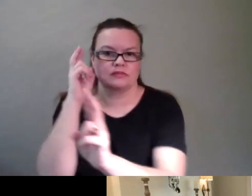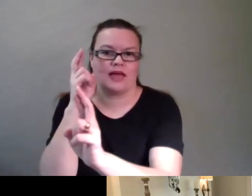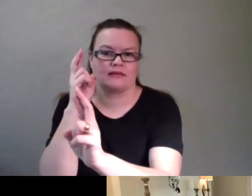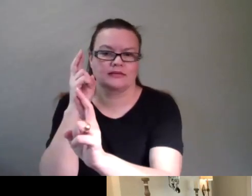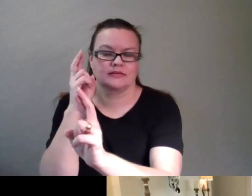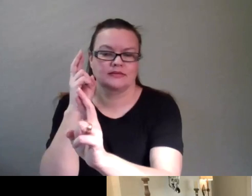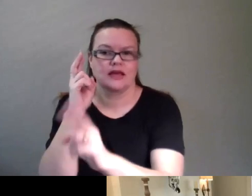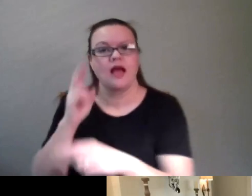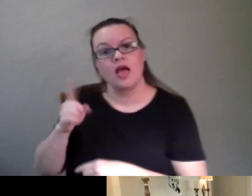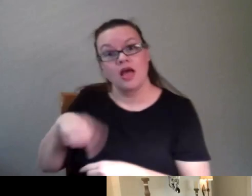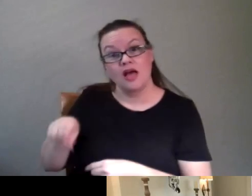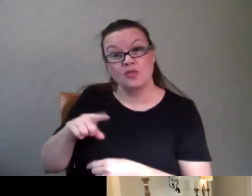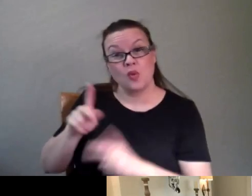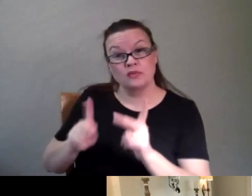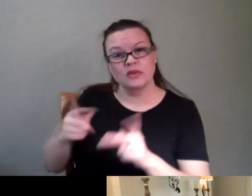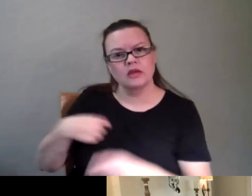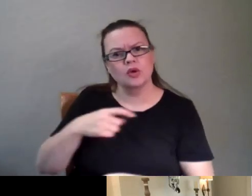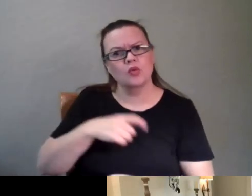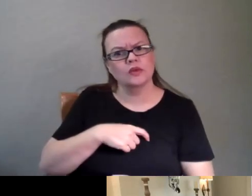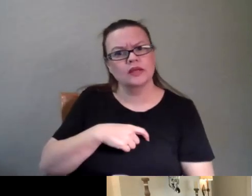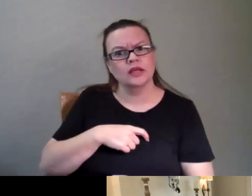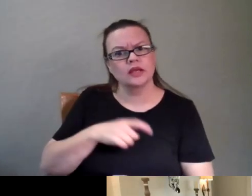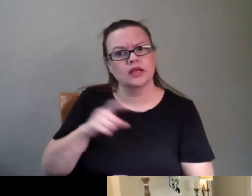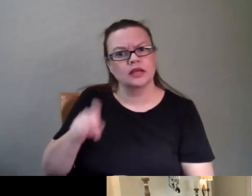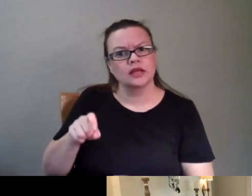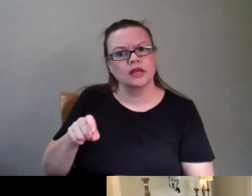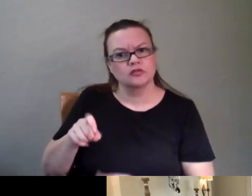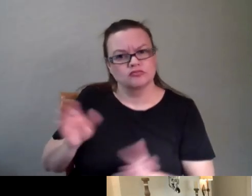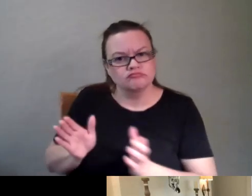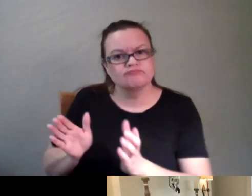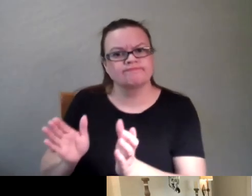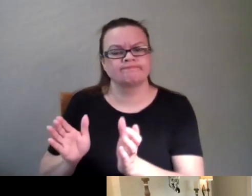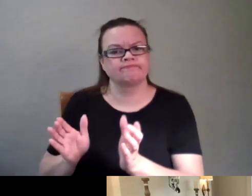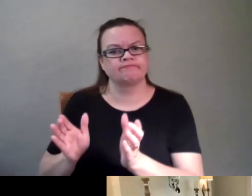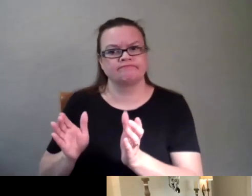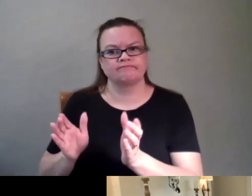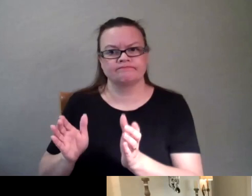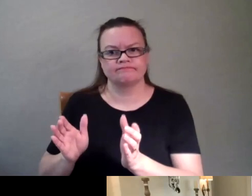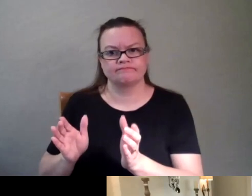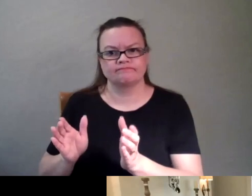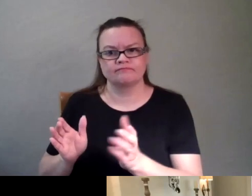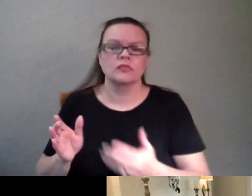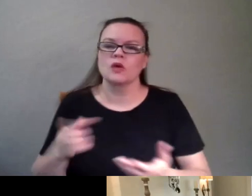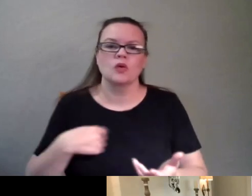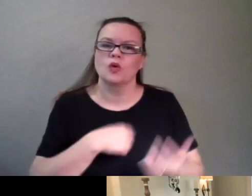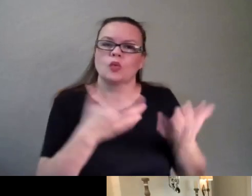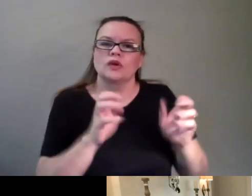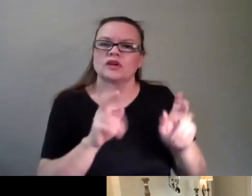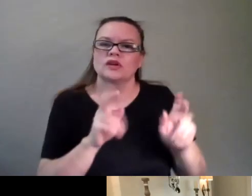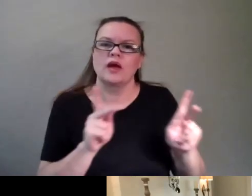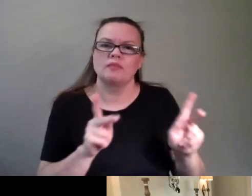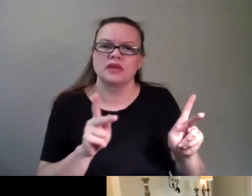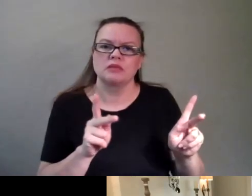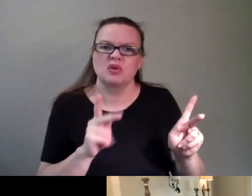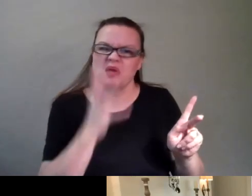challengers that get involved in the primaries that are just trying to drive and make points by being even